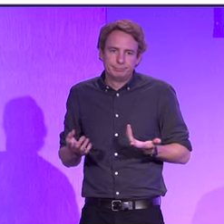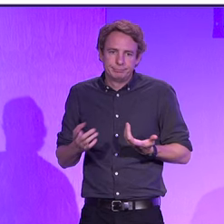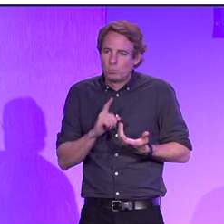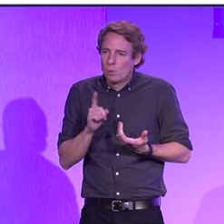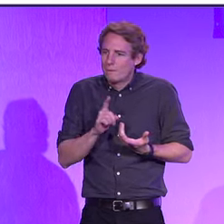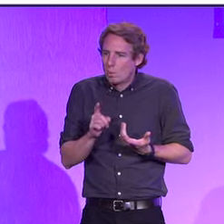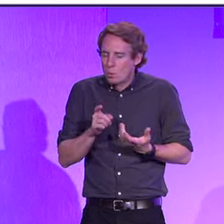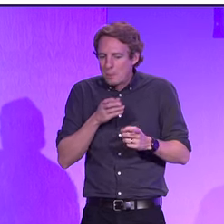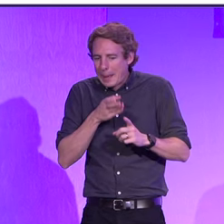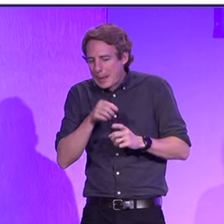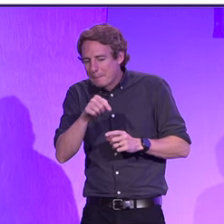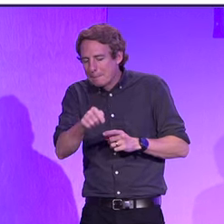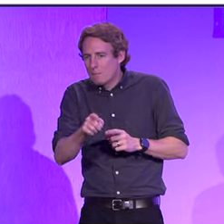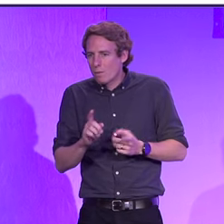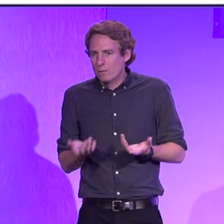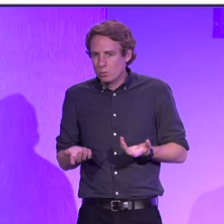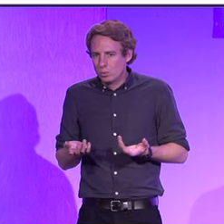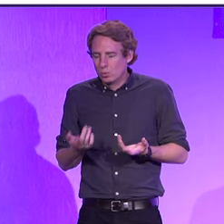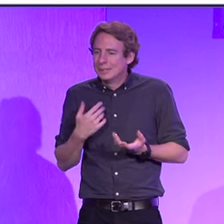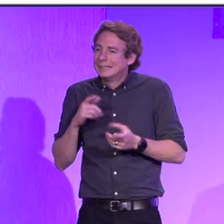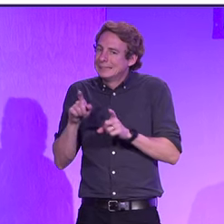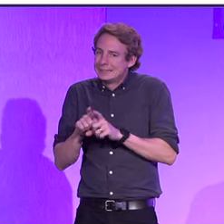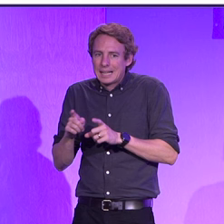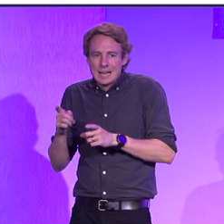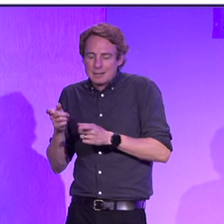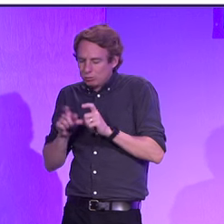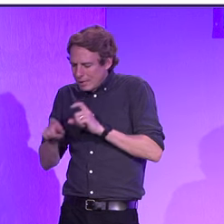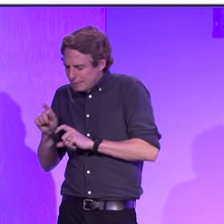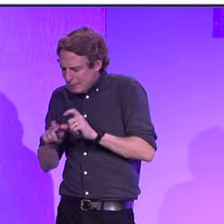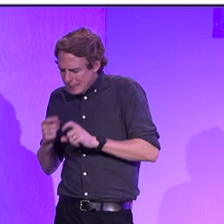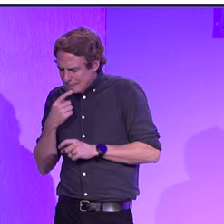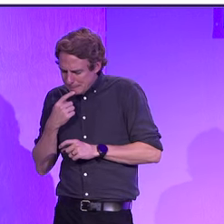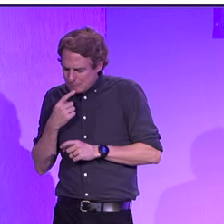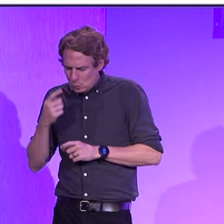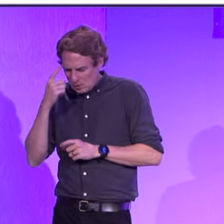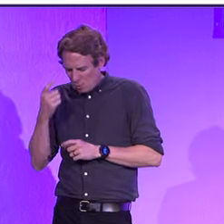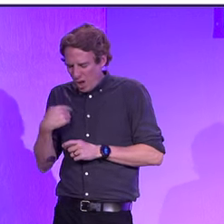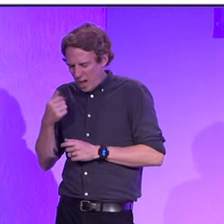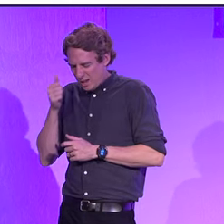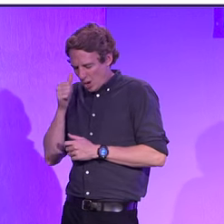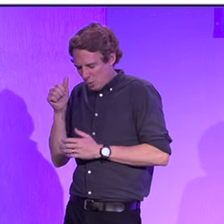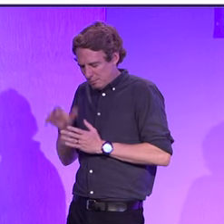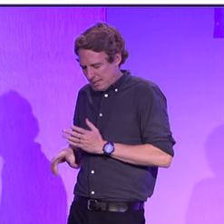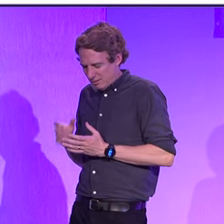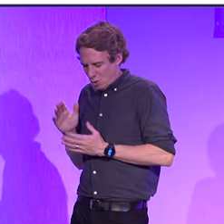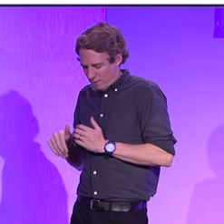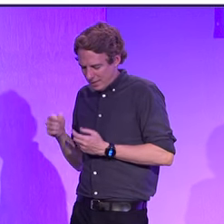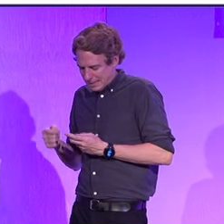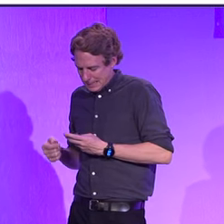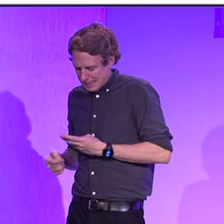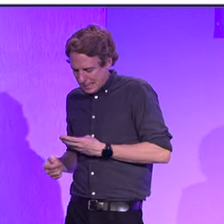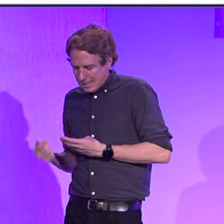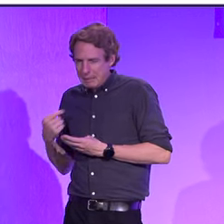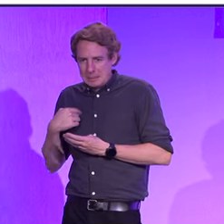have? So with planning and prepping, if it's your first iteration of a recipe, maybe you pick a recipe and a tool based on your experiences and your